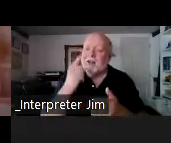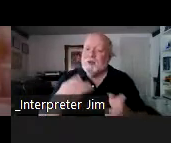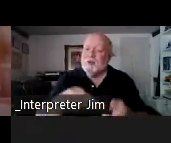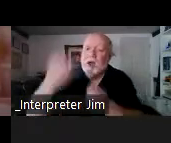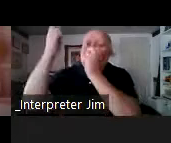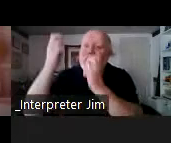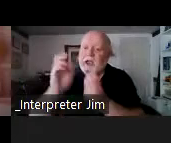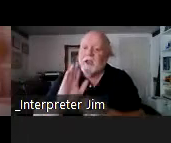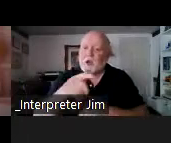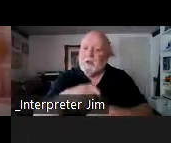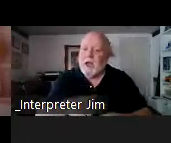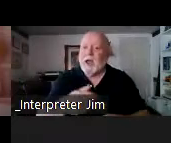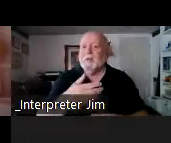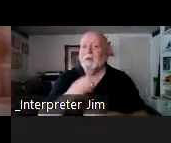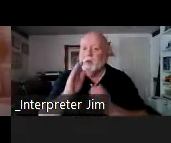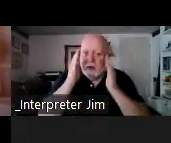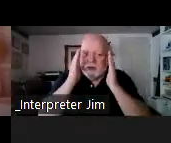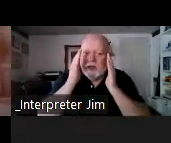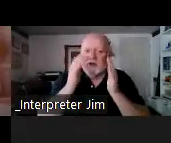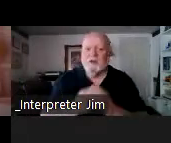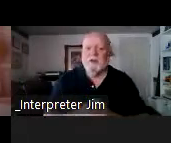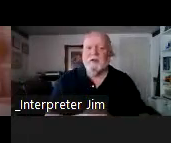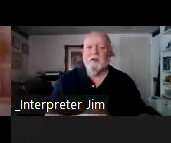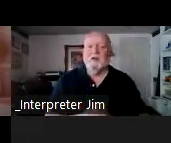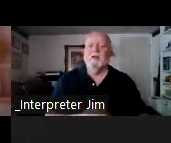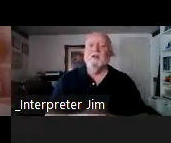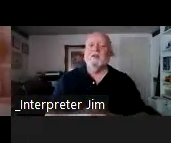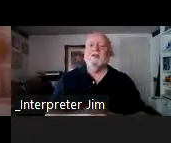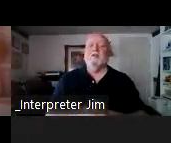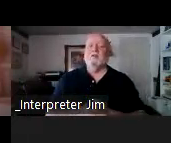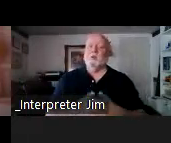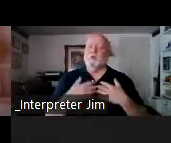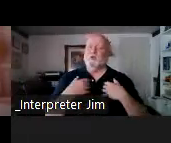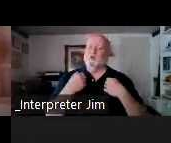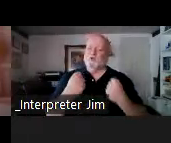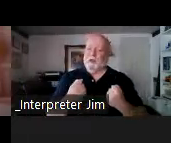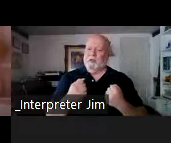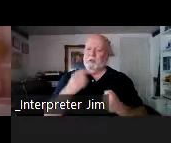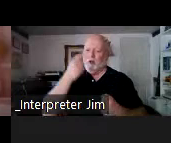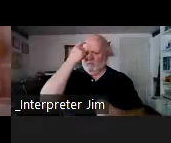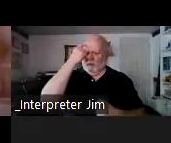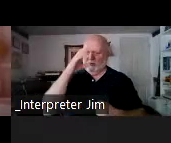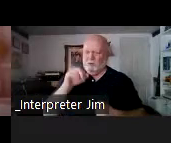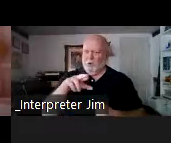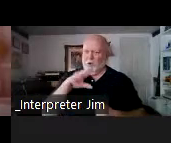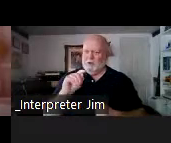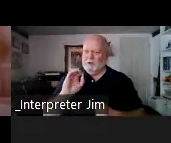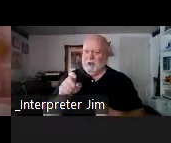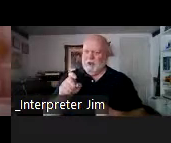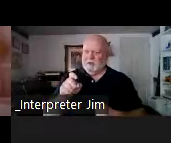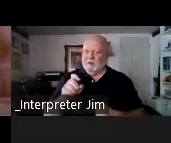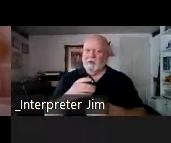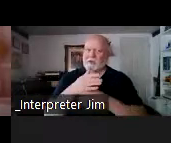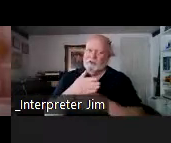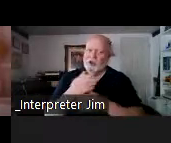frontal cortex through community, through challenge, through shared vulnerability. That's our goal. And we're in this together, and that's a really good